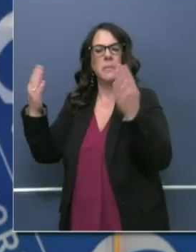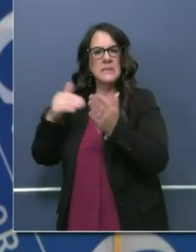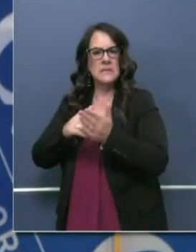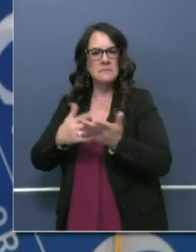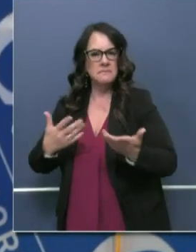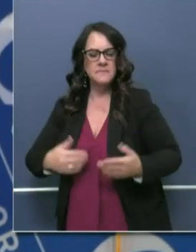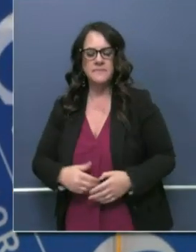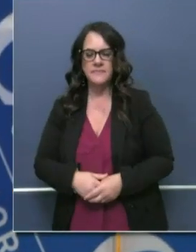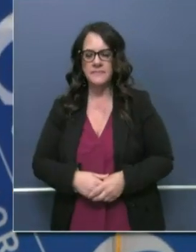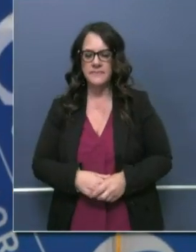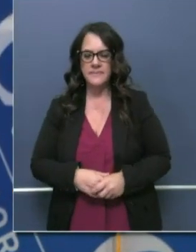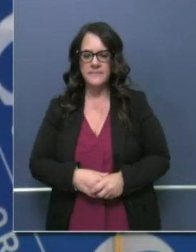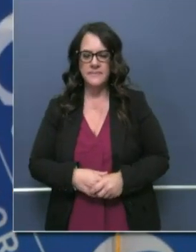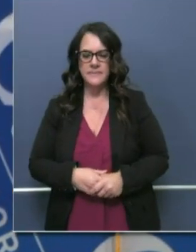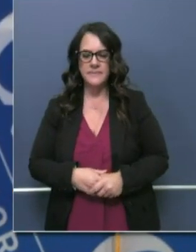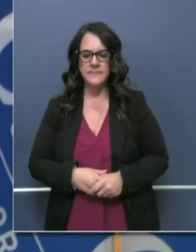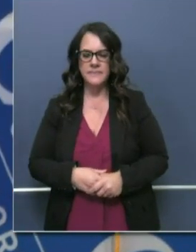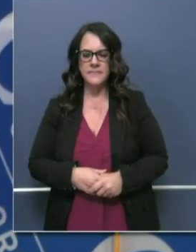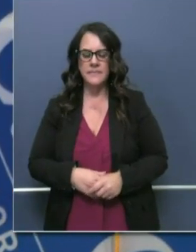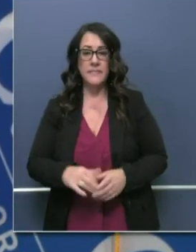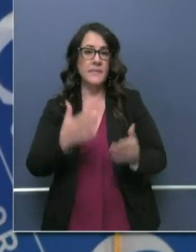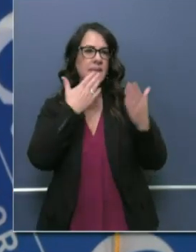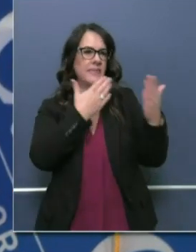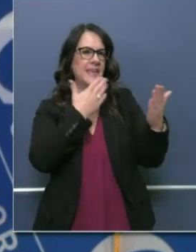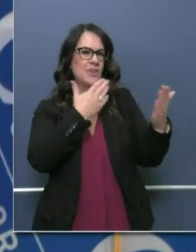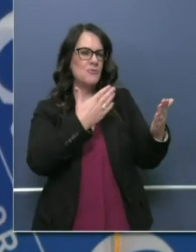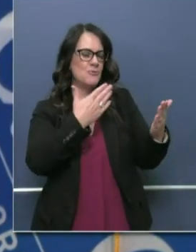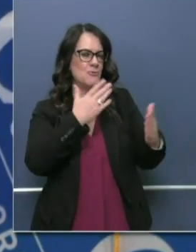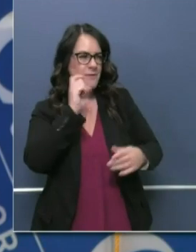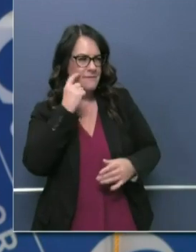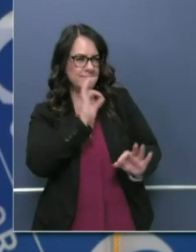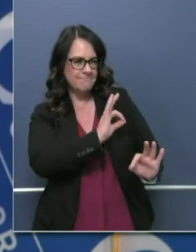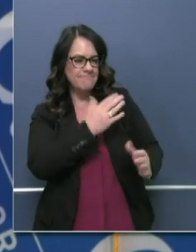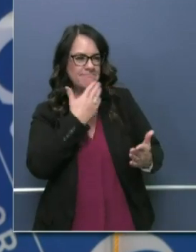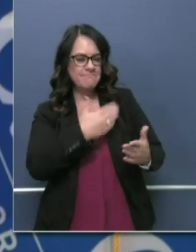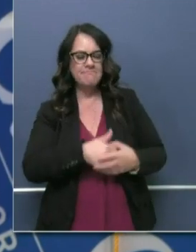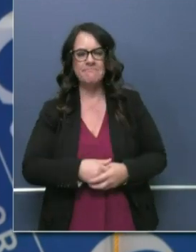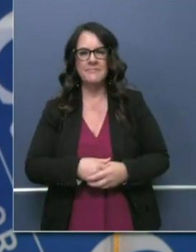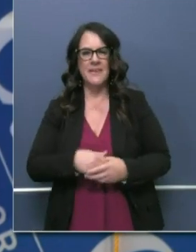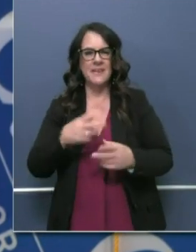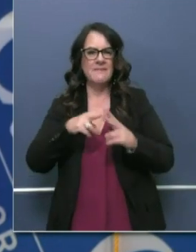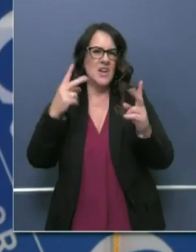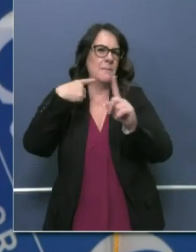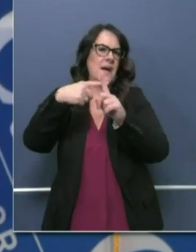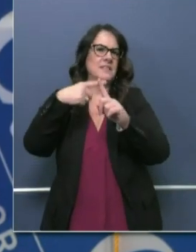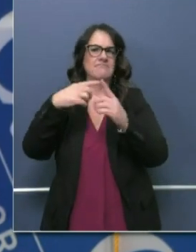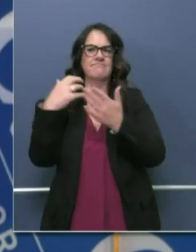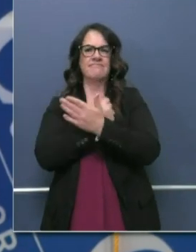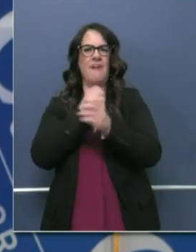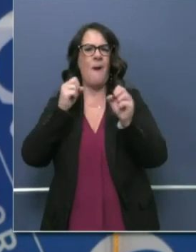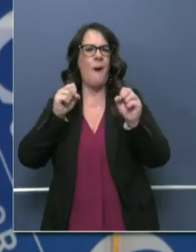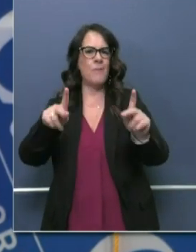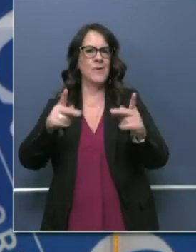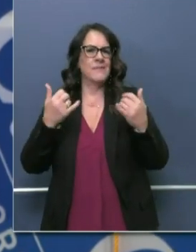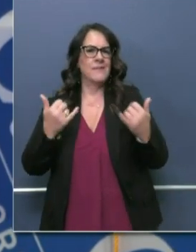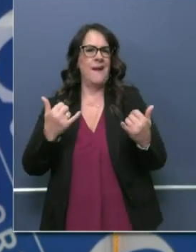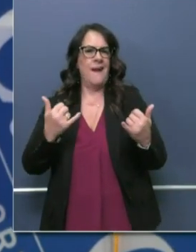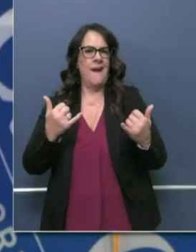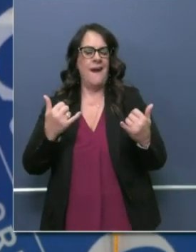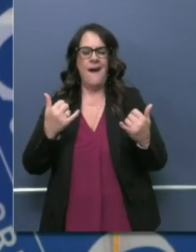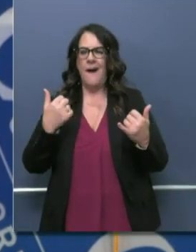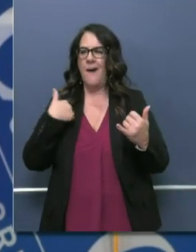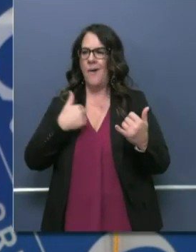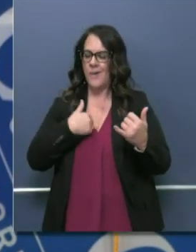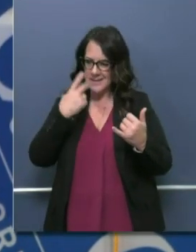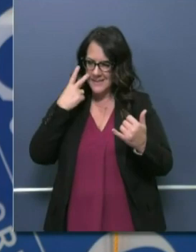Thank you, Governor. It's a pleasure to join you again to talk about this very positive opportunity that we have moving forward